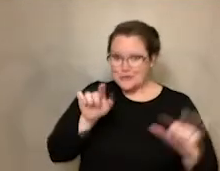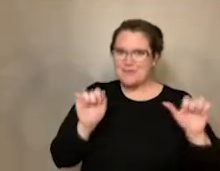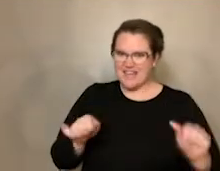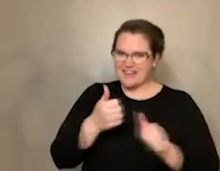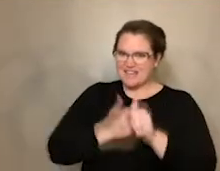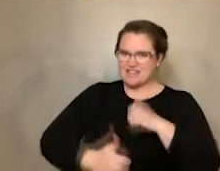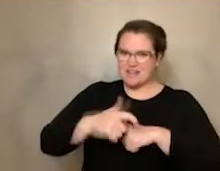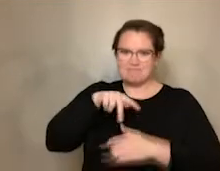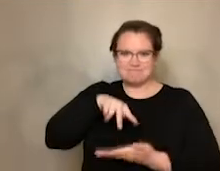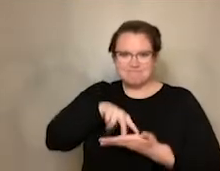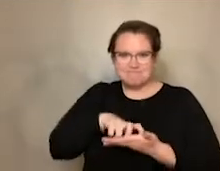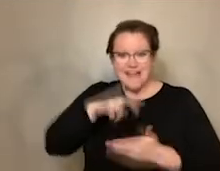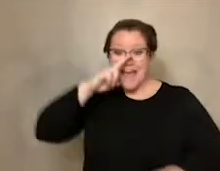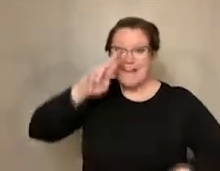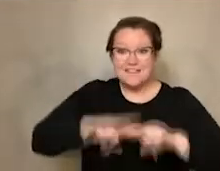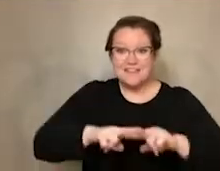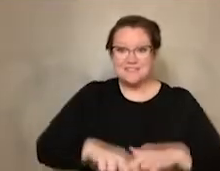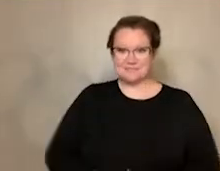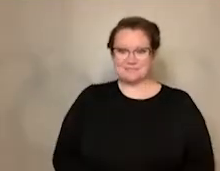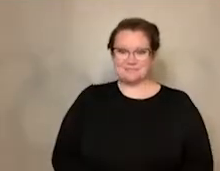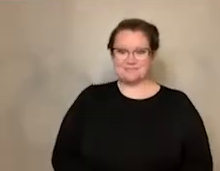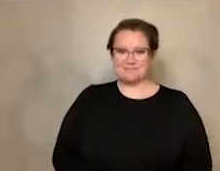it. Have fun.